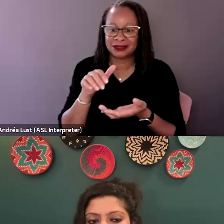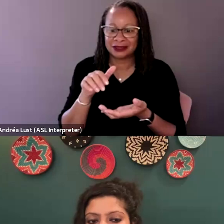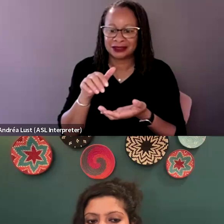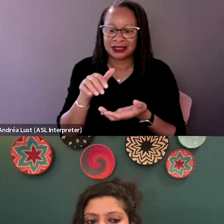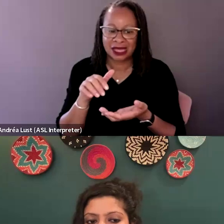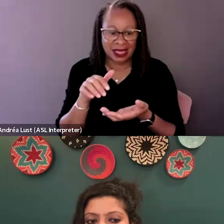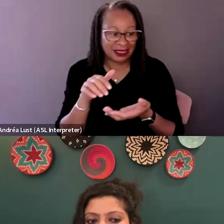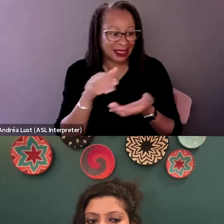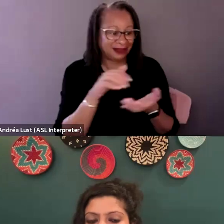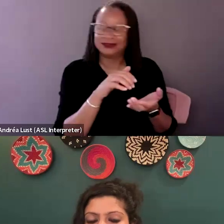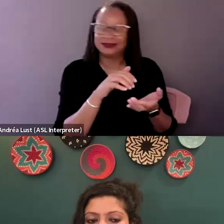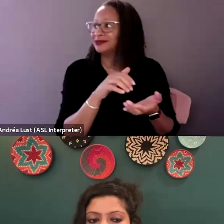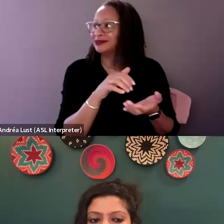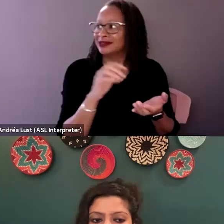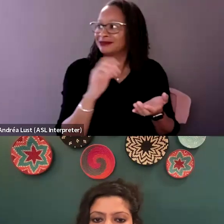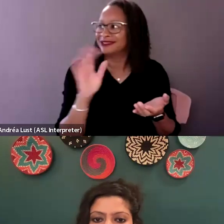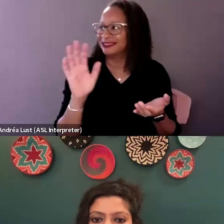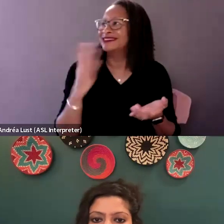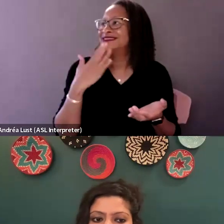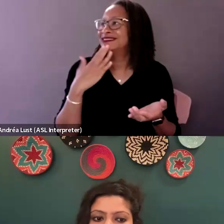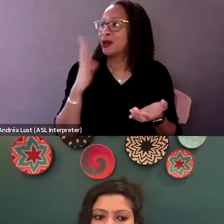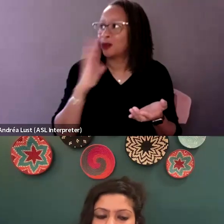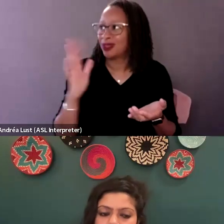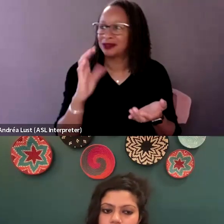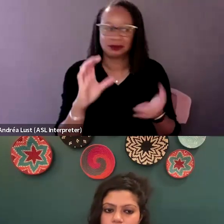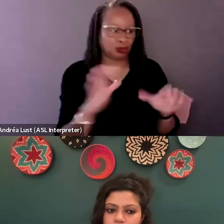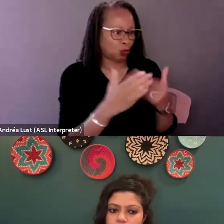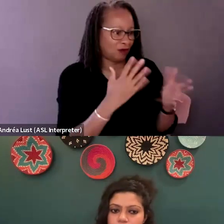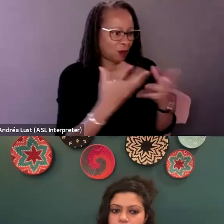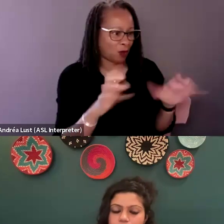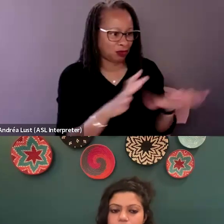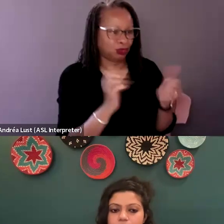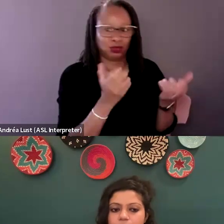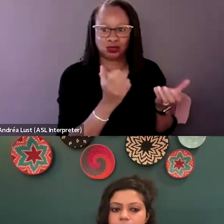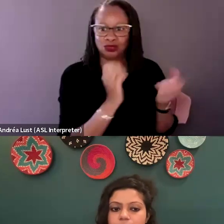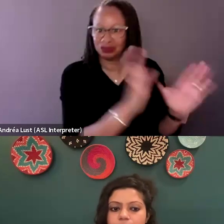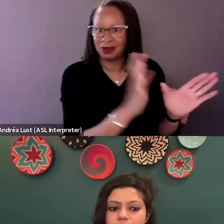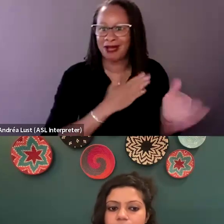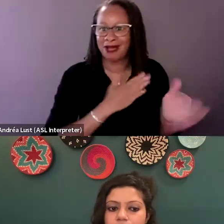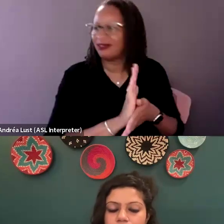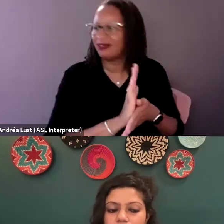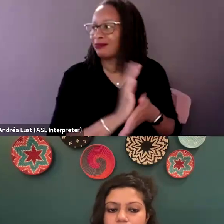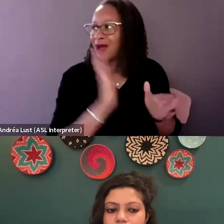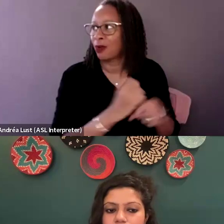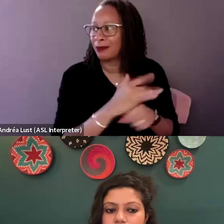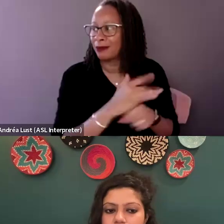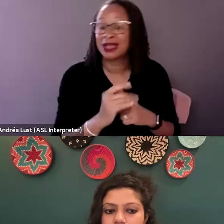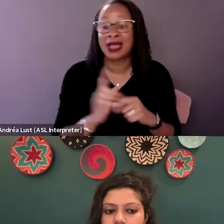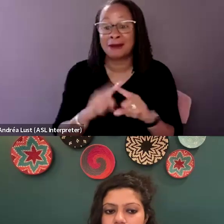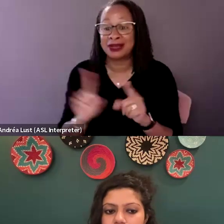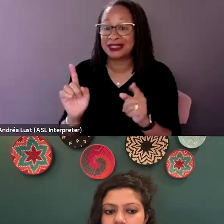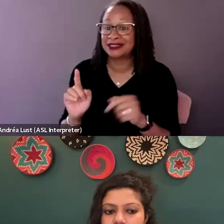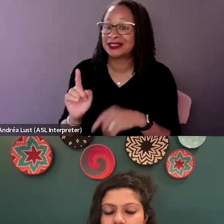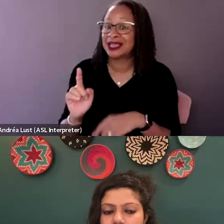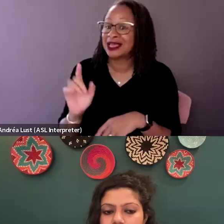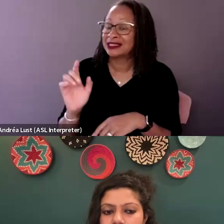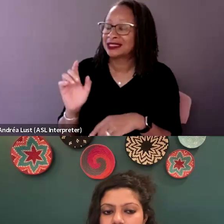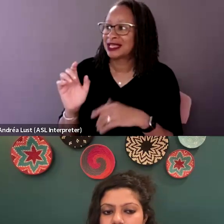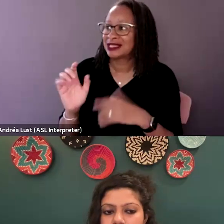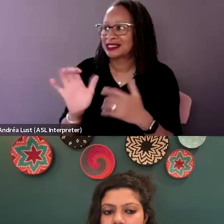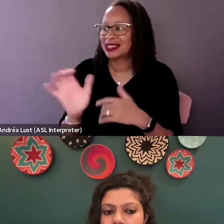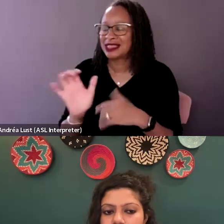like it feels almost like the outer container or the shell of it is fiction. And also for me, it was as much a question of aesthetics and beauty,